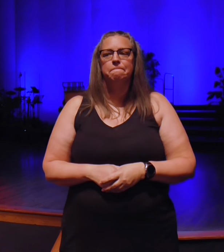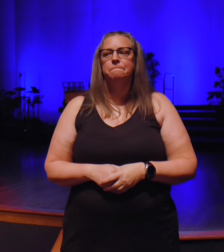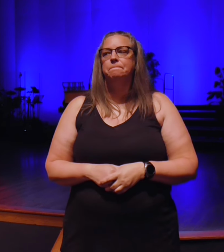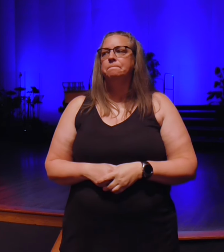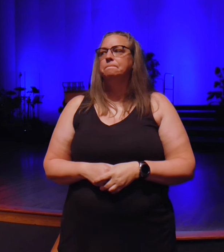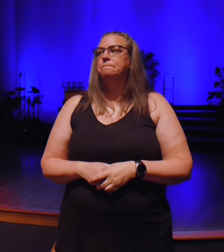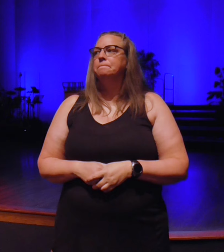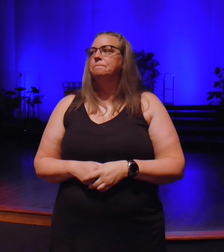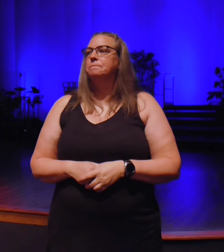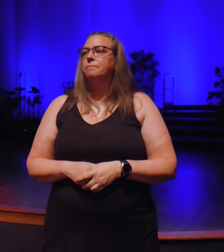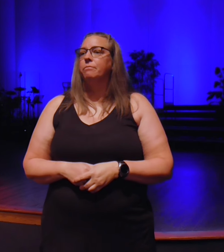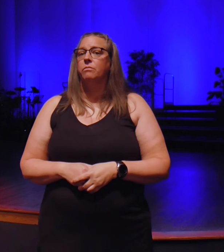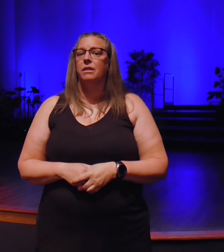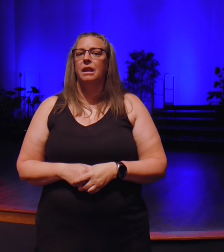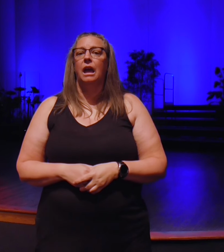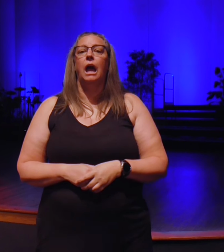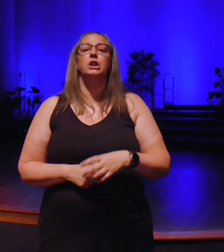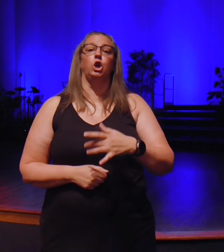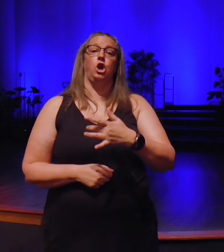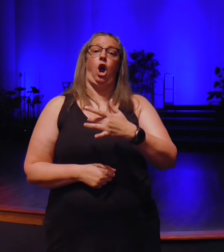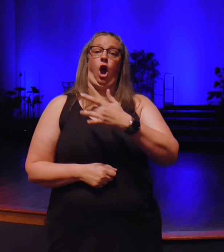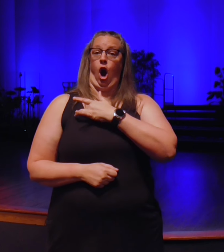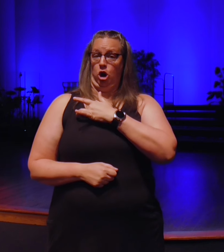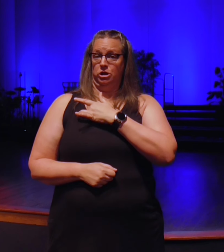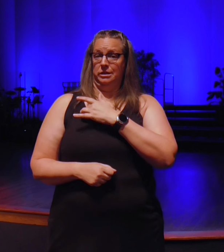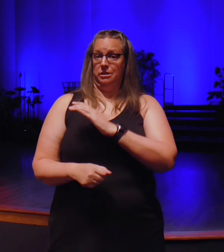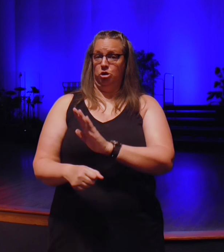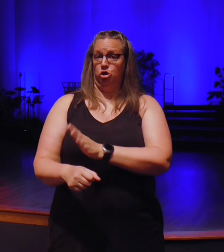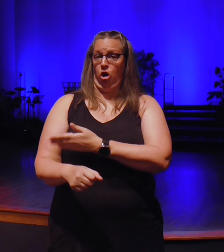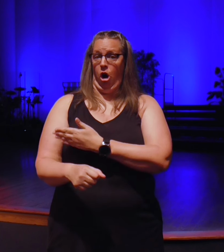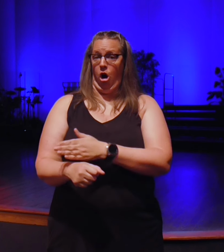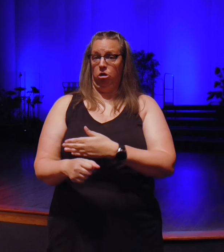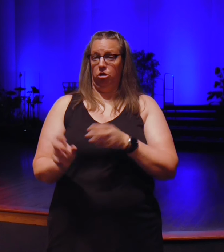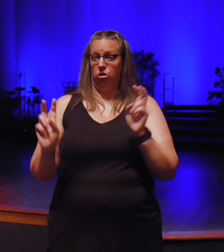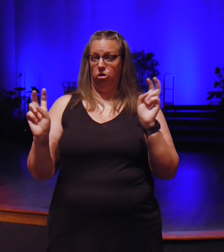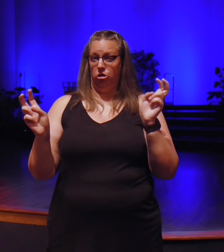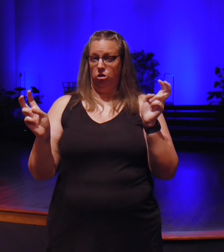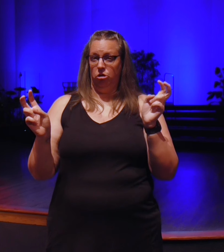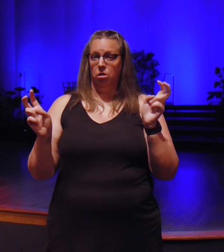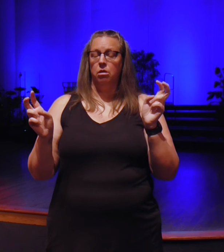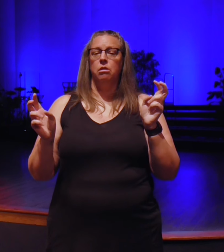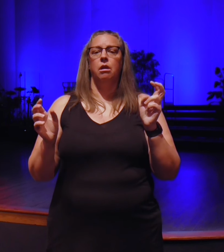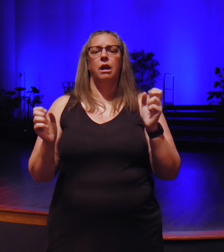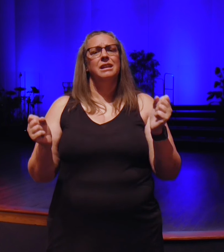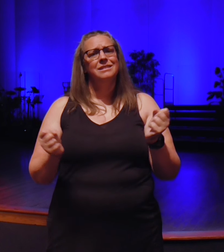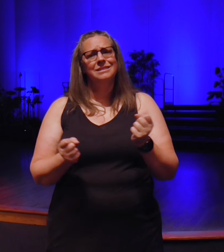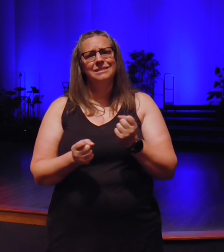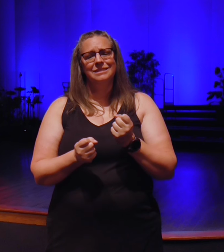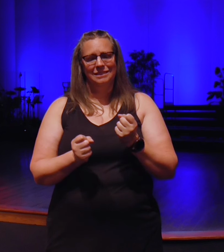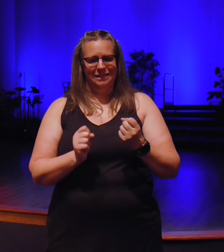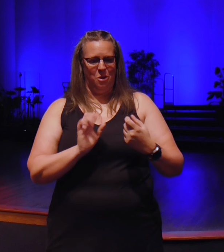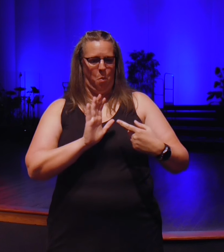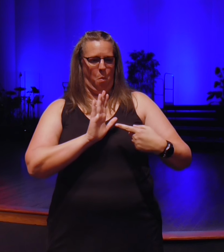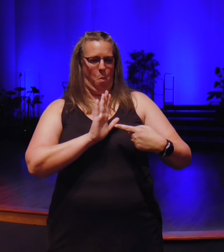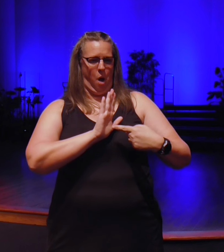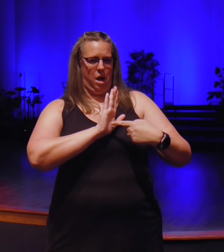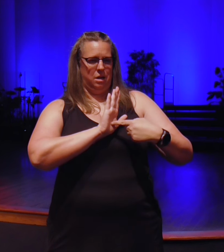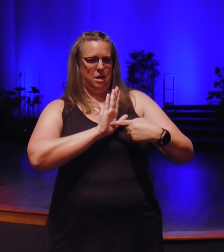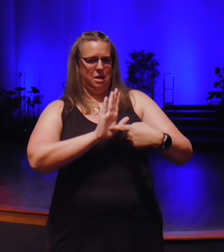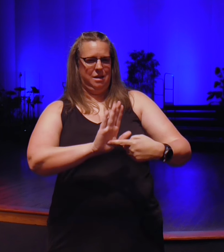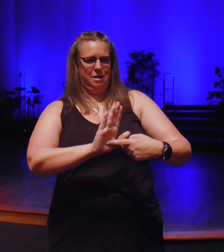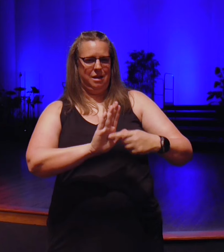At the same time, your heart's song is that which transcends all experience. It is